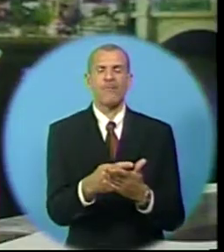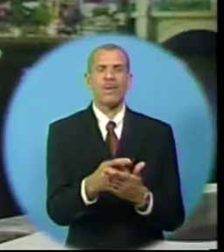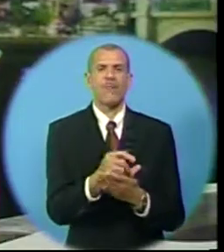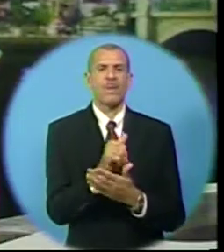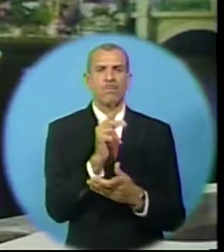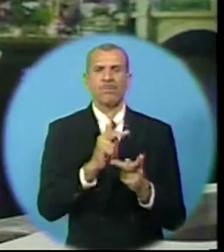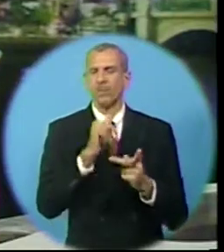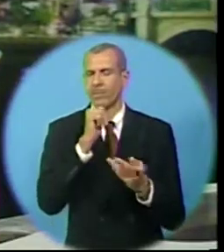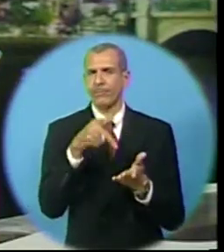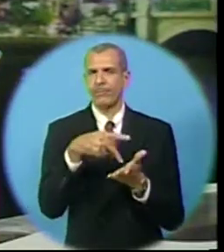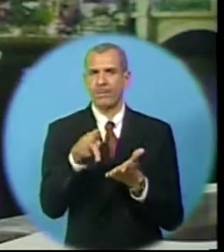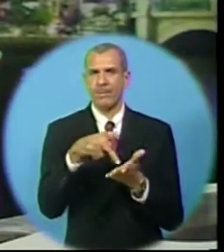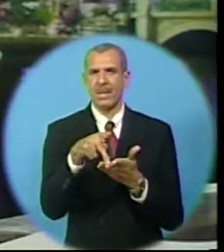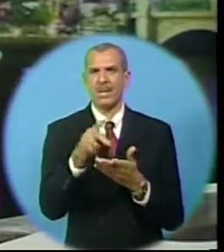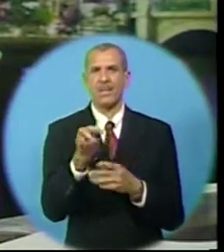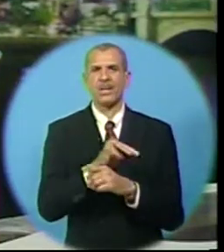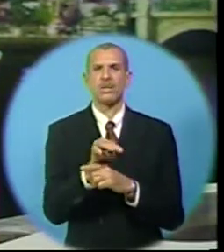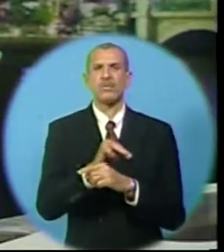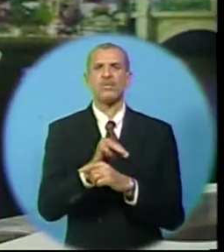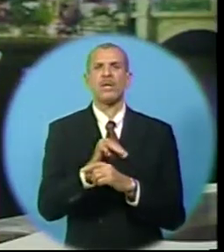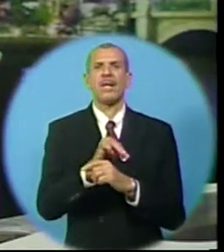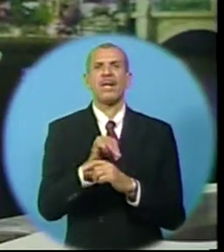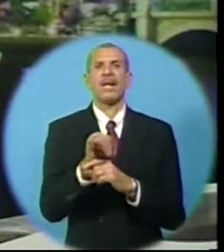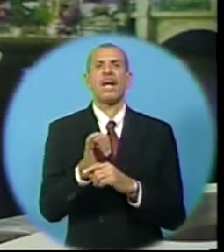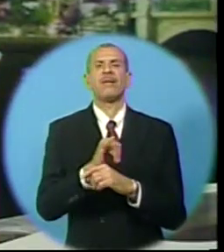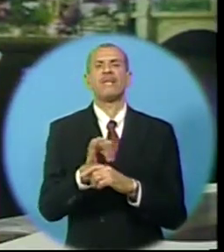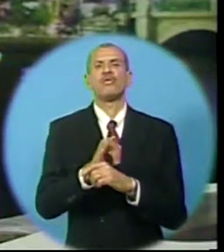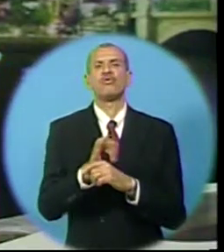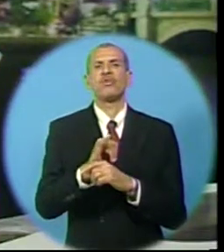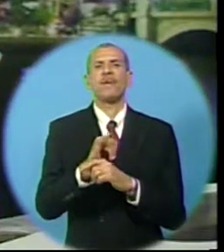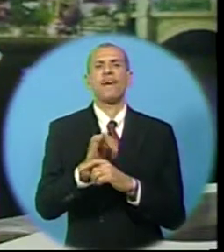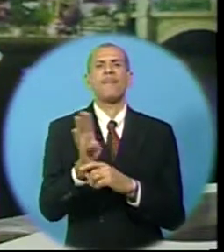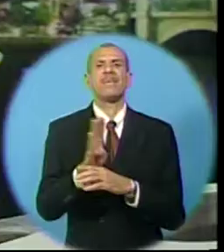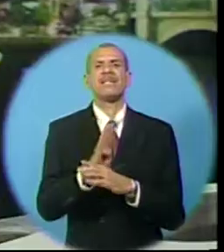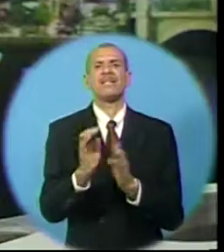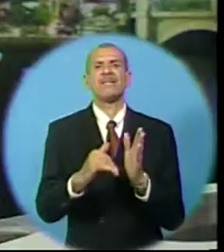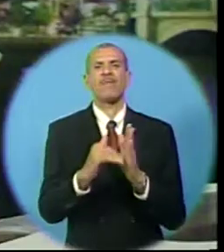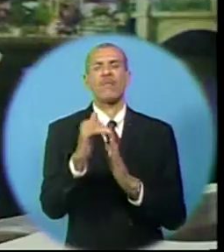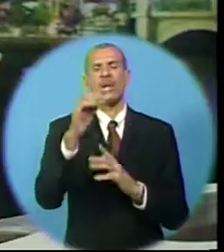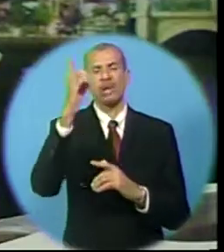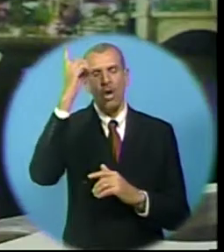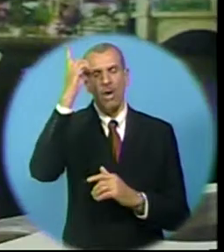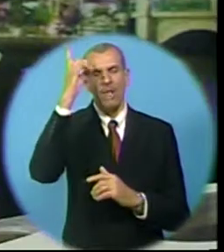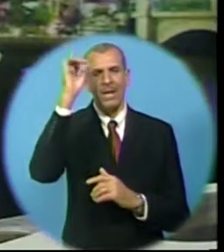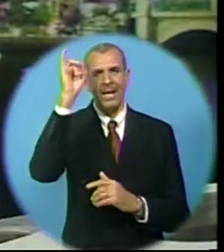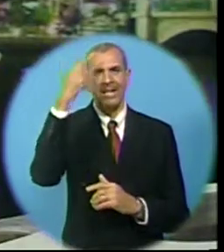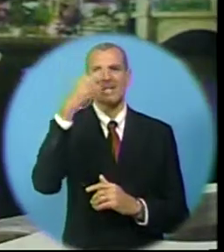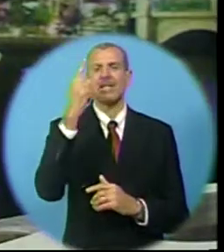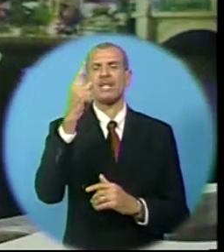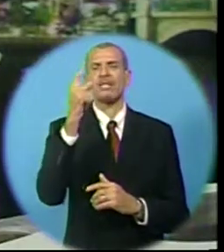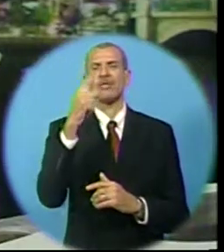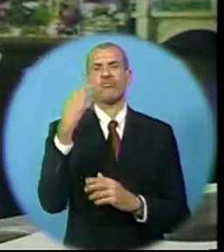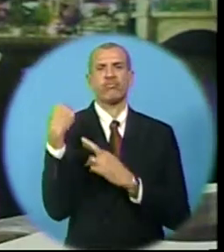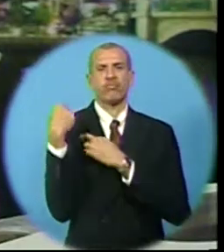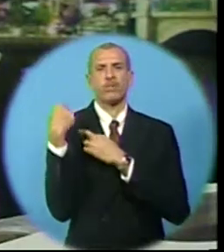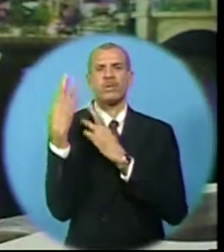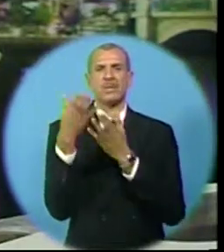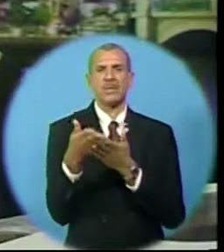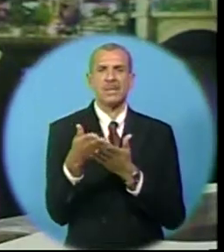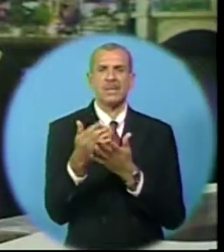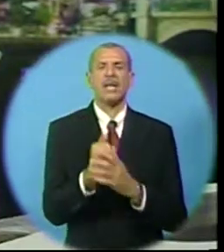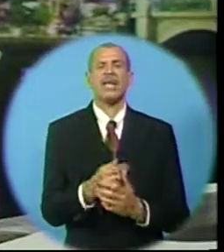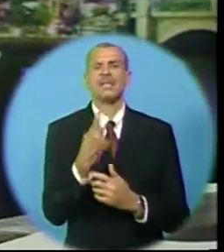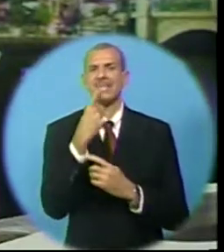tenants. Minister of Industry, International Business, Commerce and Small Business Development Donville Innes, under whose portfolio the BIDC